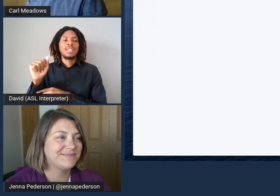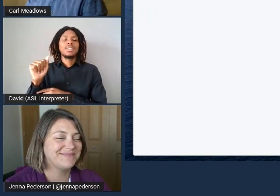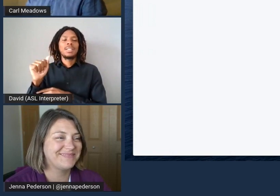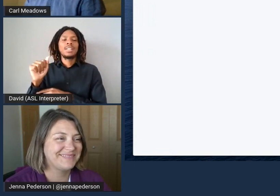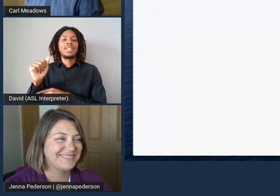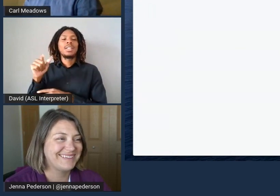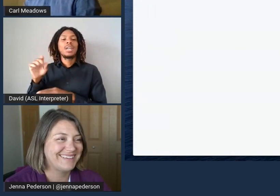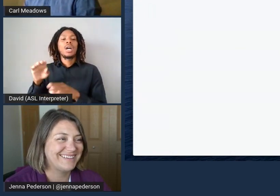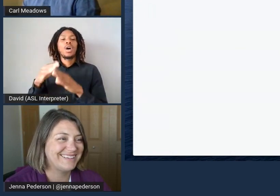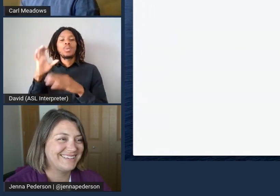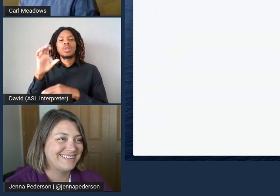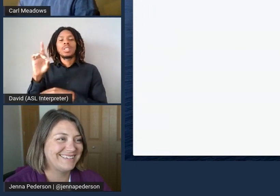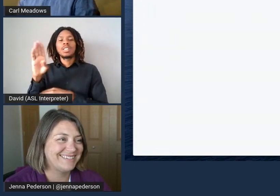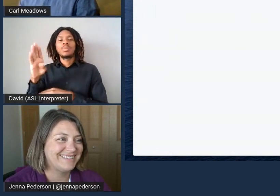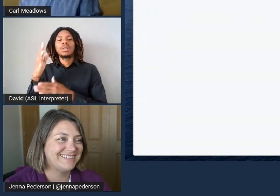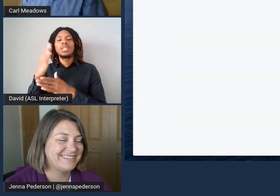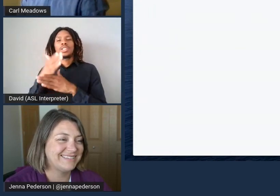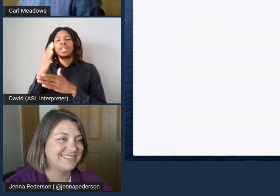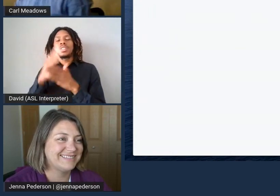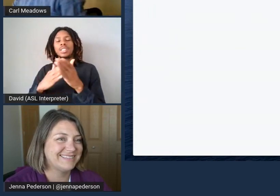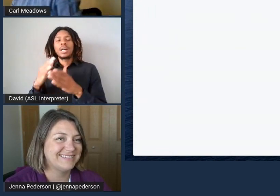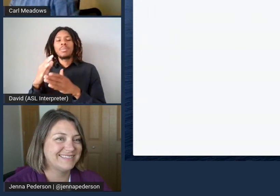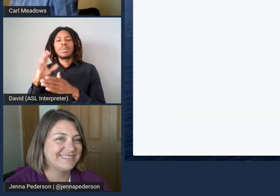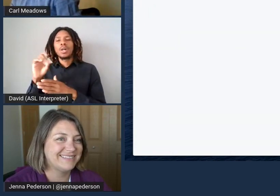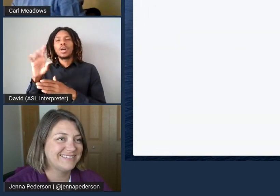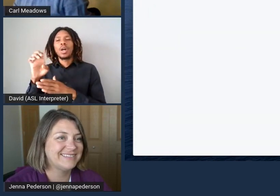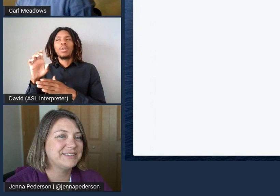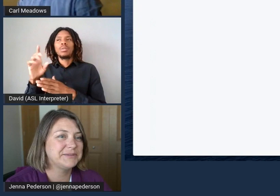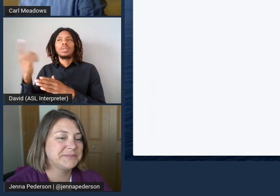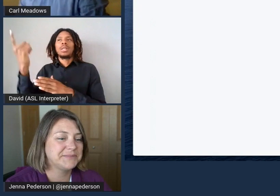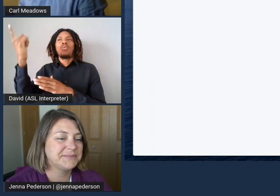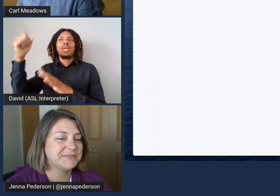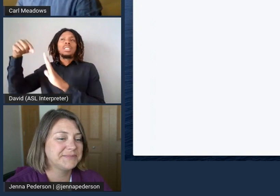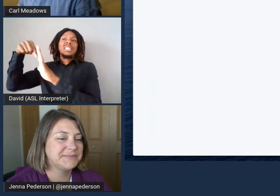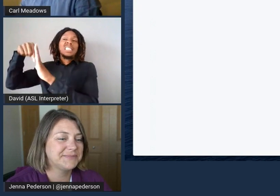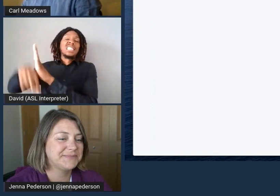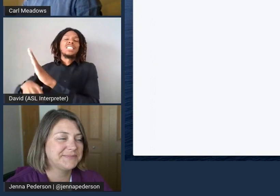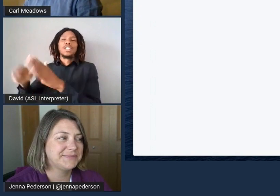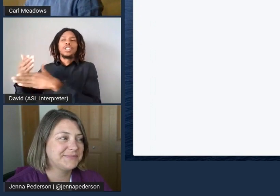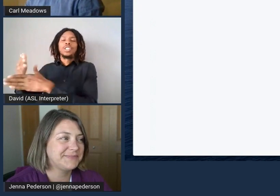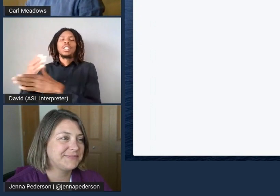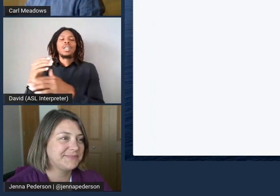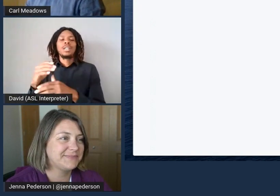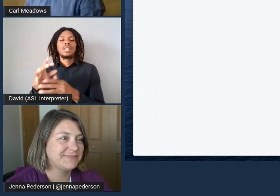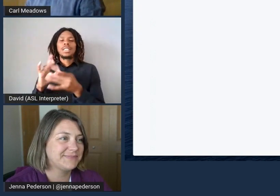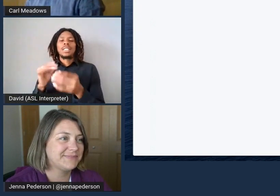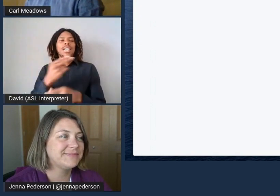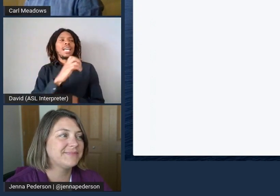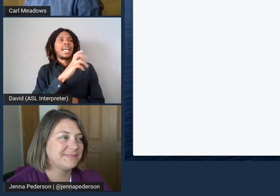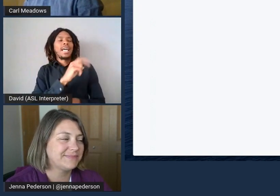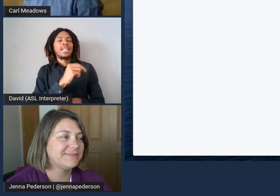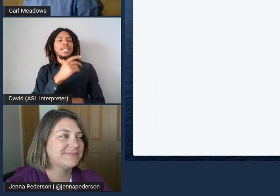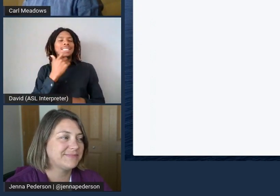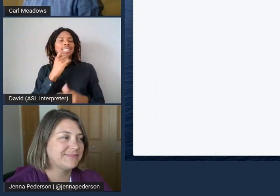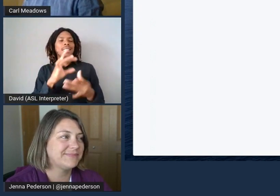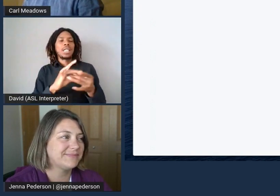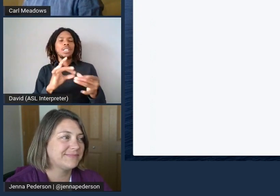does actually probably share some code deep in the bowels somewhere with what Helen was talking about earlier.